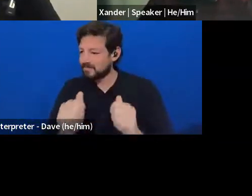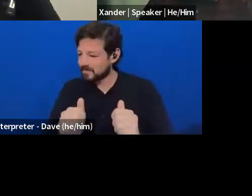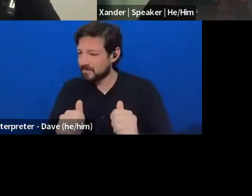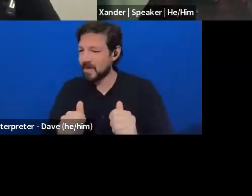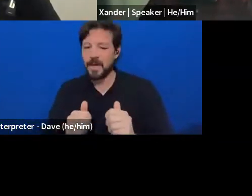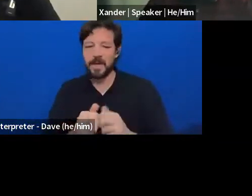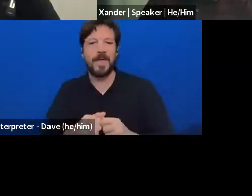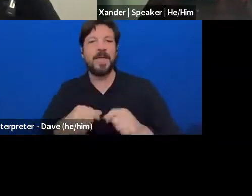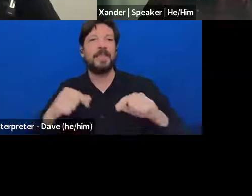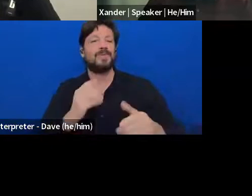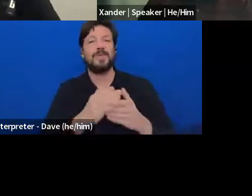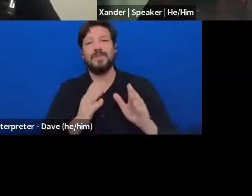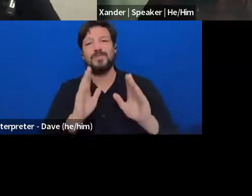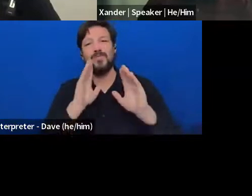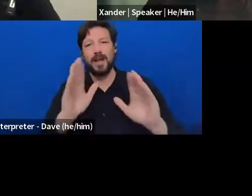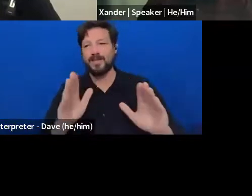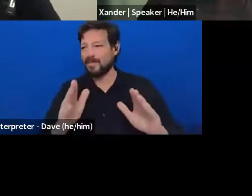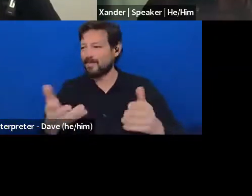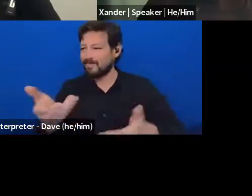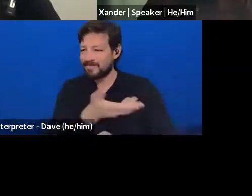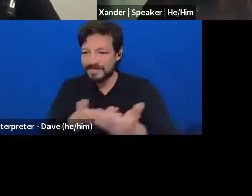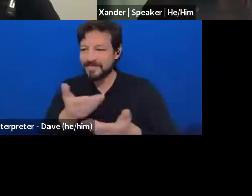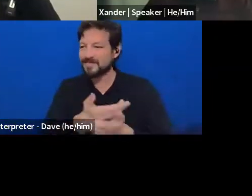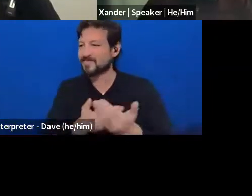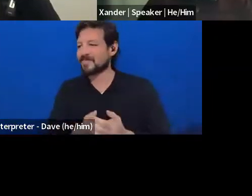absolutely wonderful discussion, and we hope that